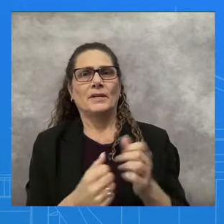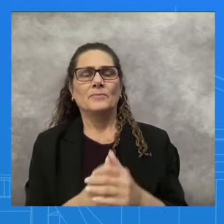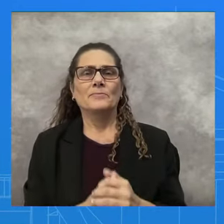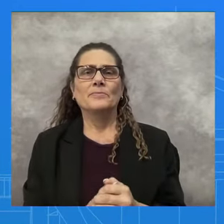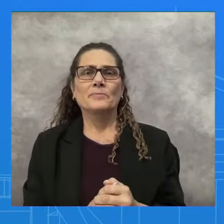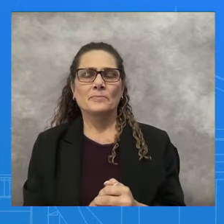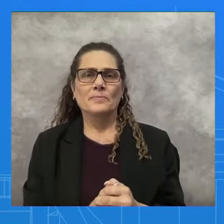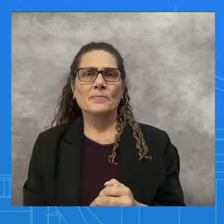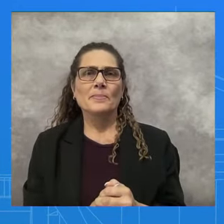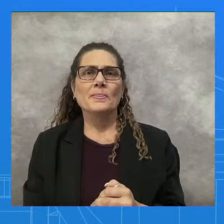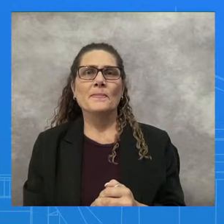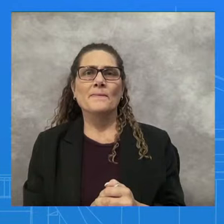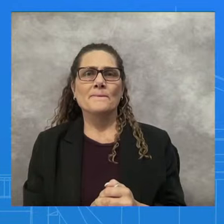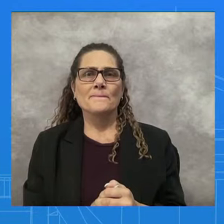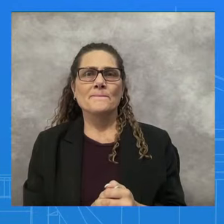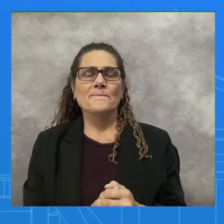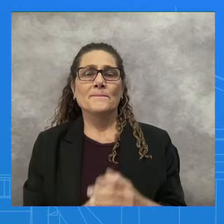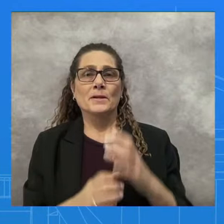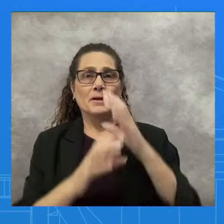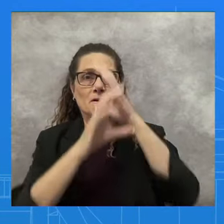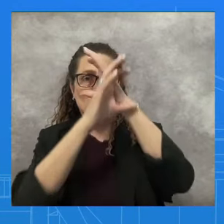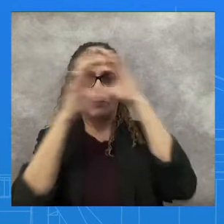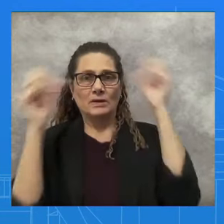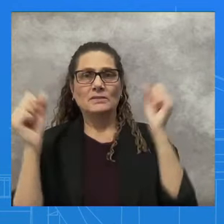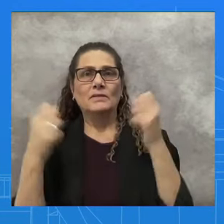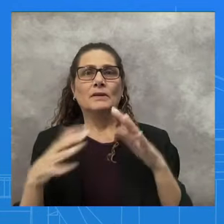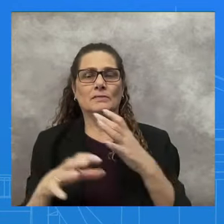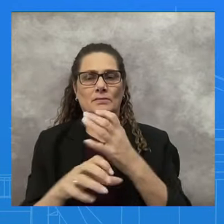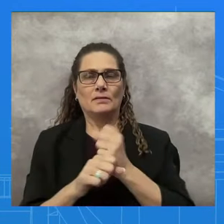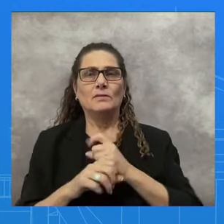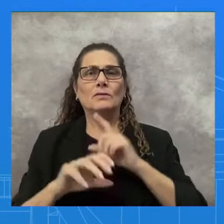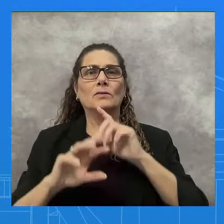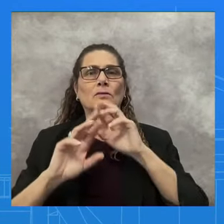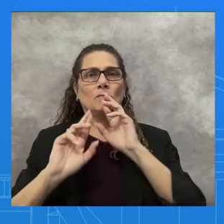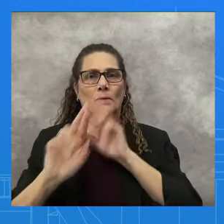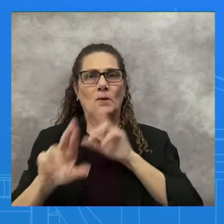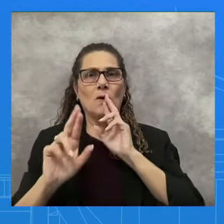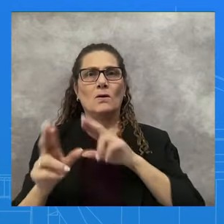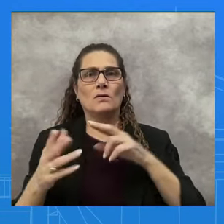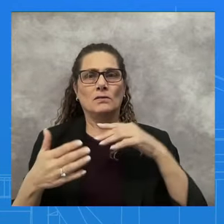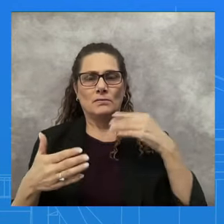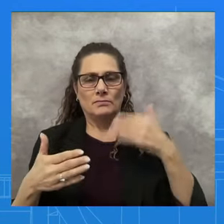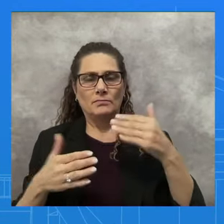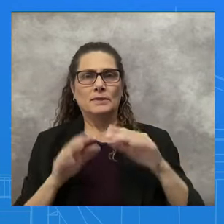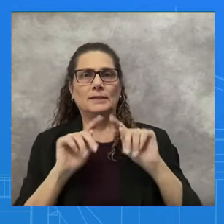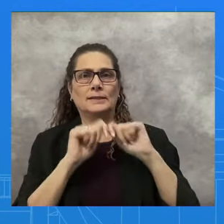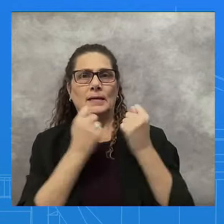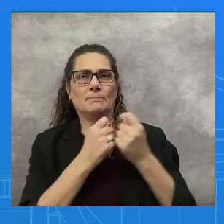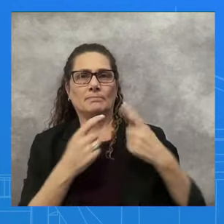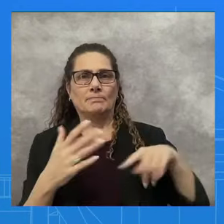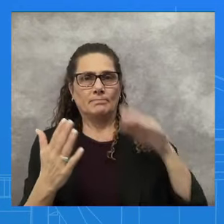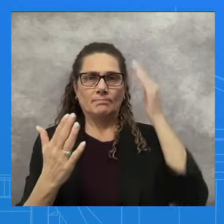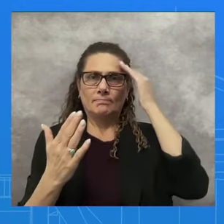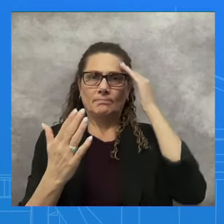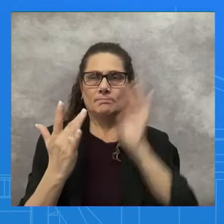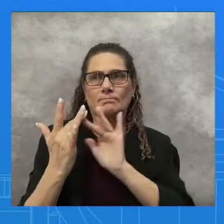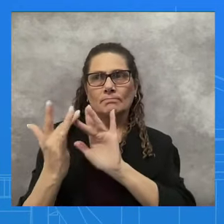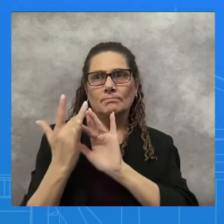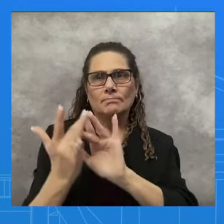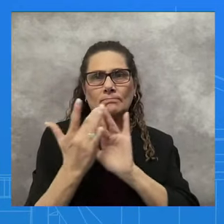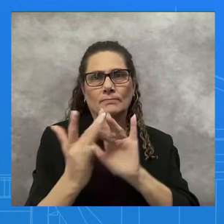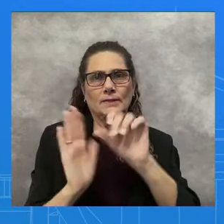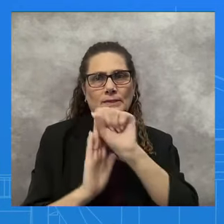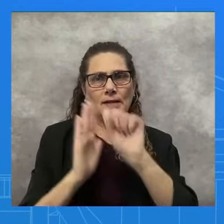regular updates from his team, and senior White House staff have been in touch with state and local leaders. We